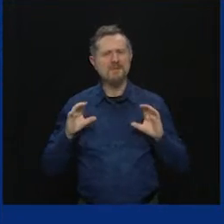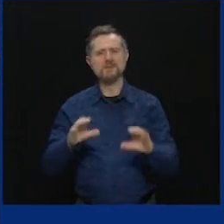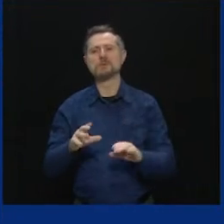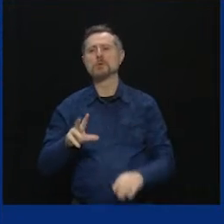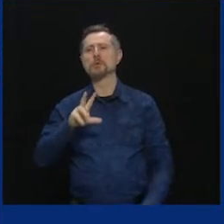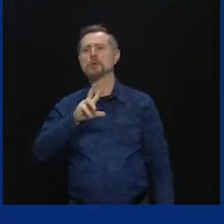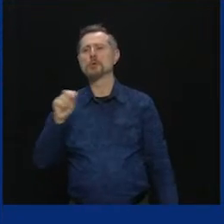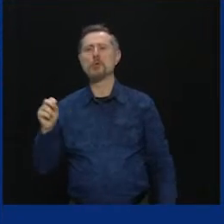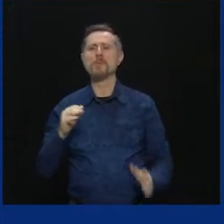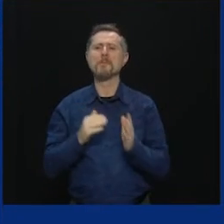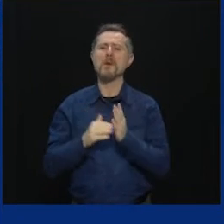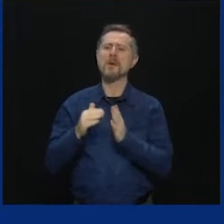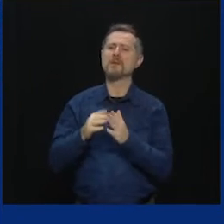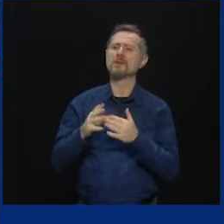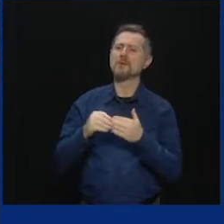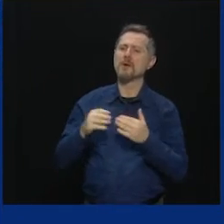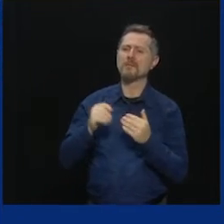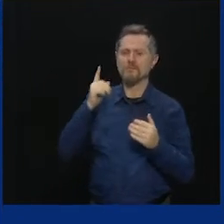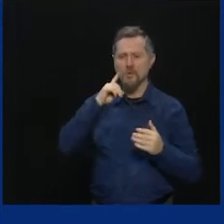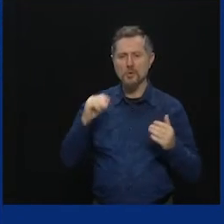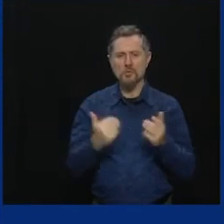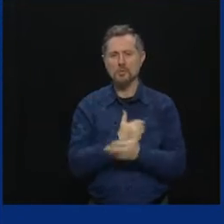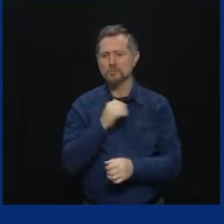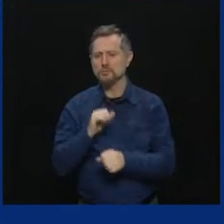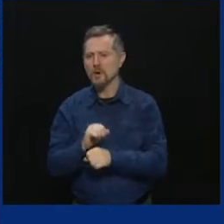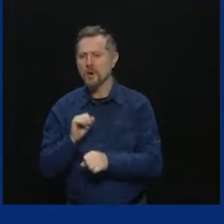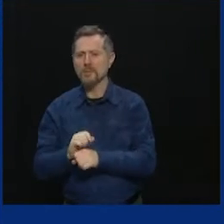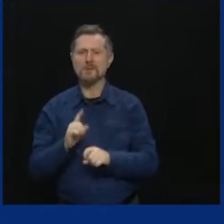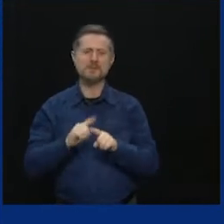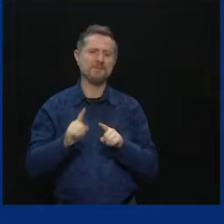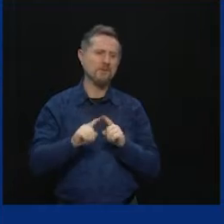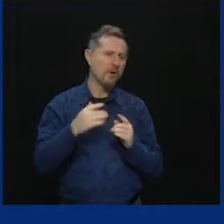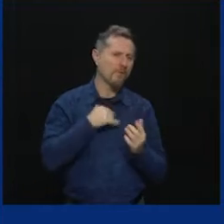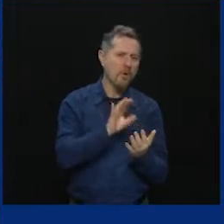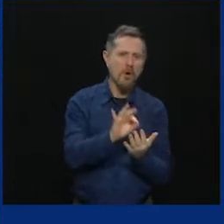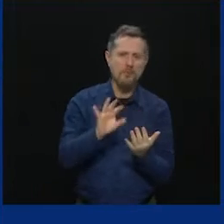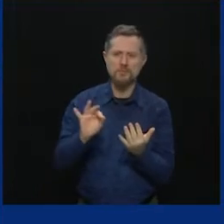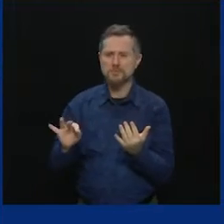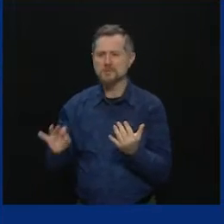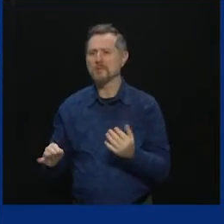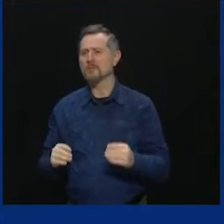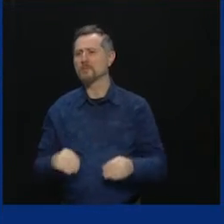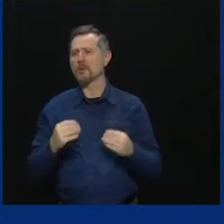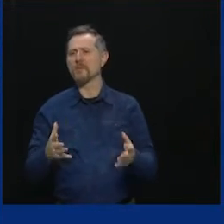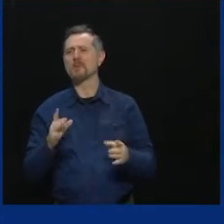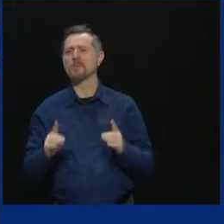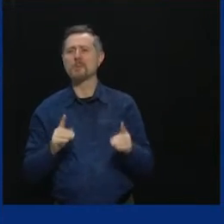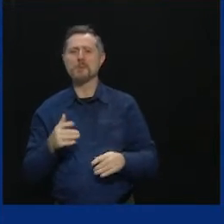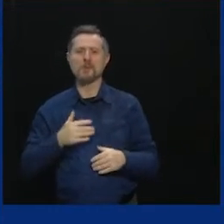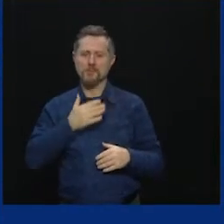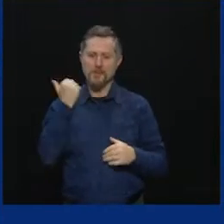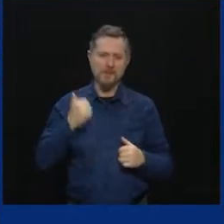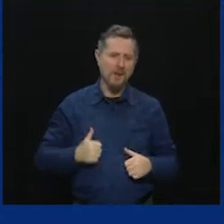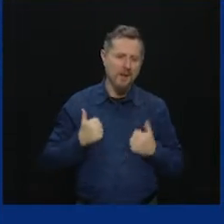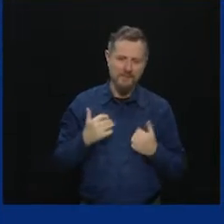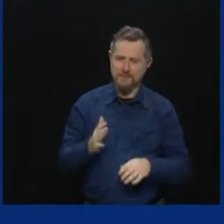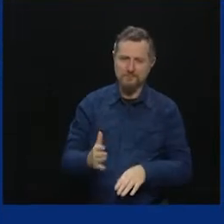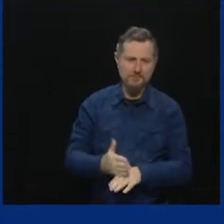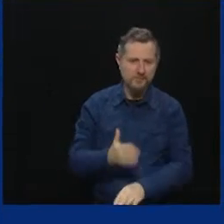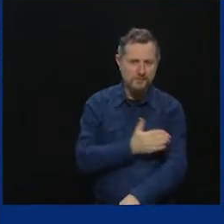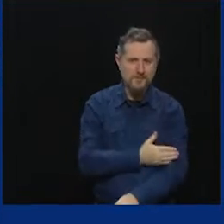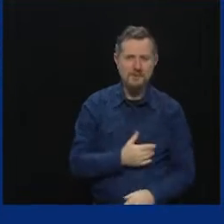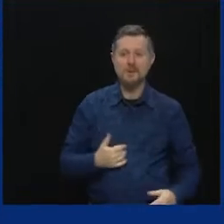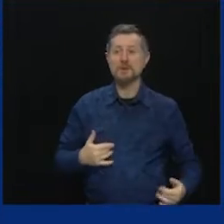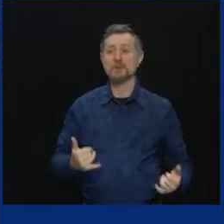to help create jobs and alternatives and to give people a different outcome in their lives. And today I'm very proud